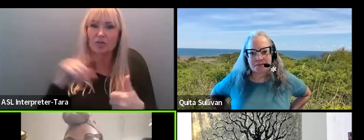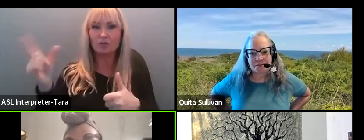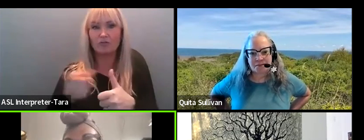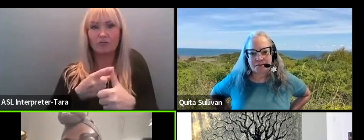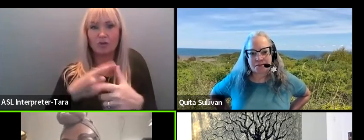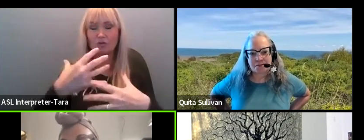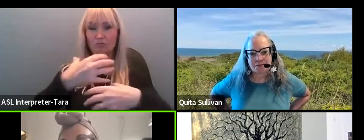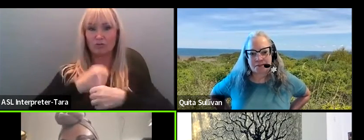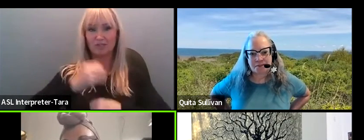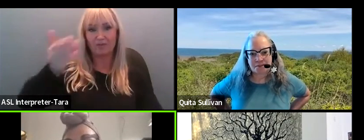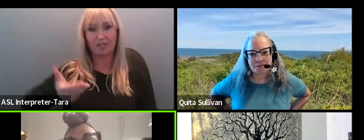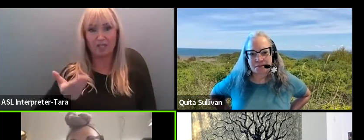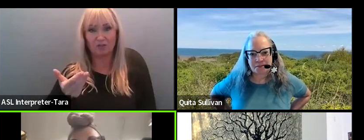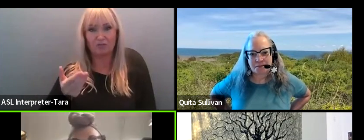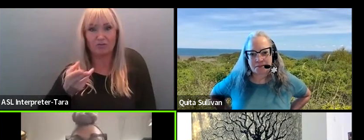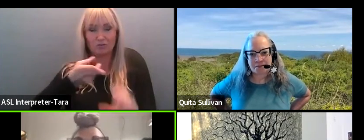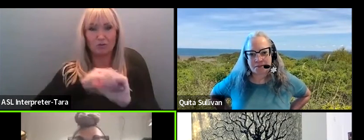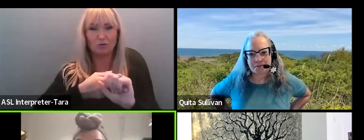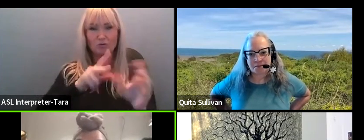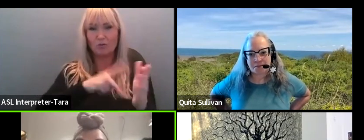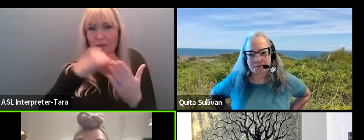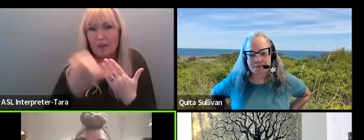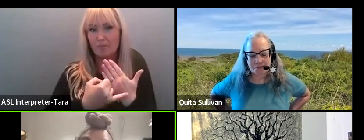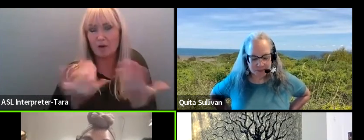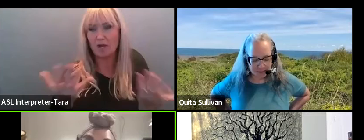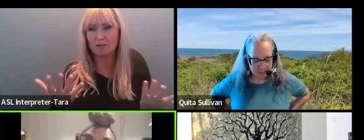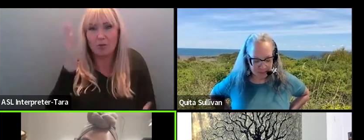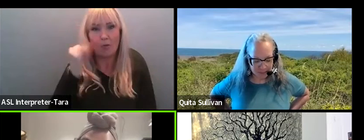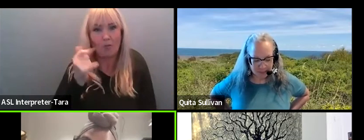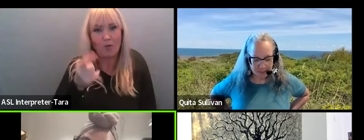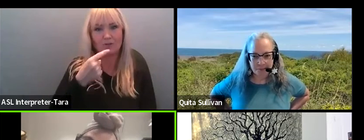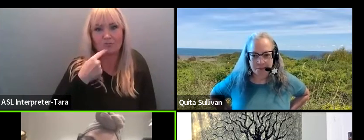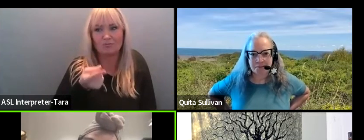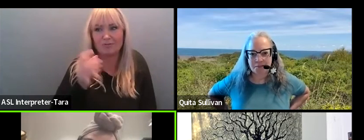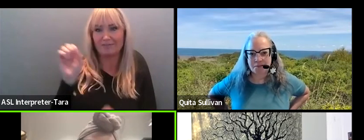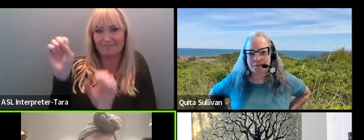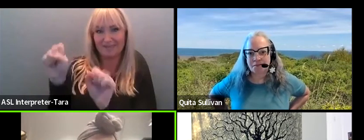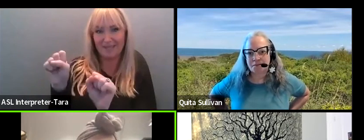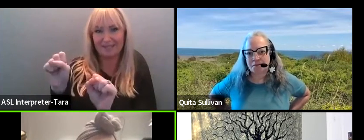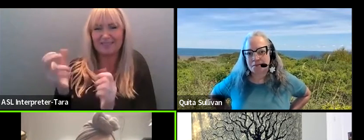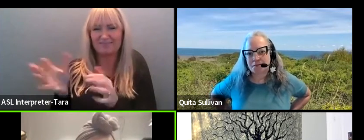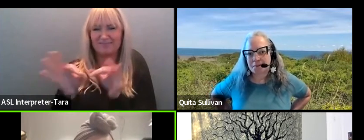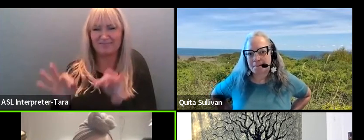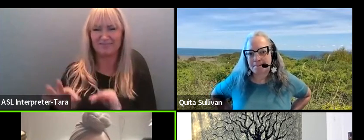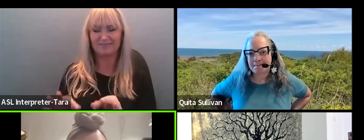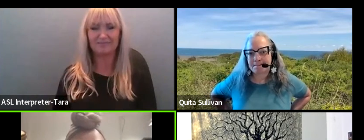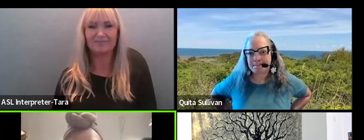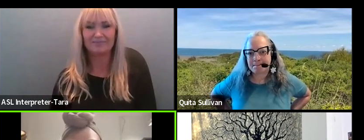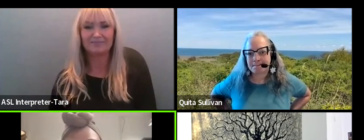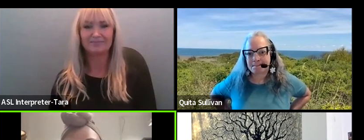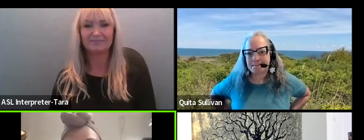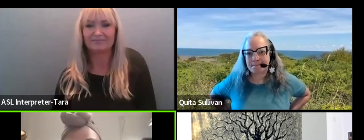the invitation to be part of this project, what made you say yes to be part of this project?